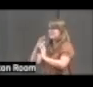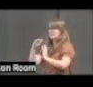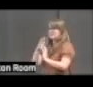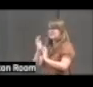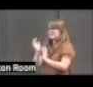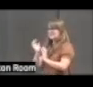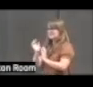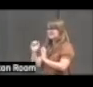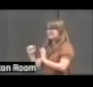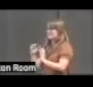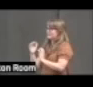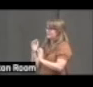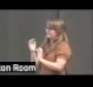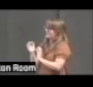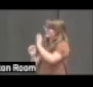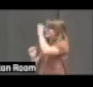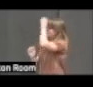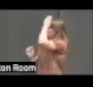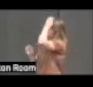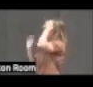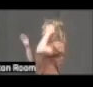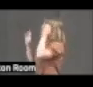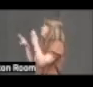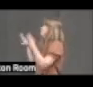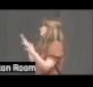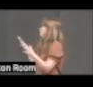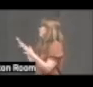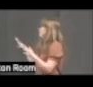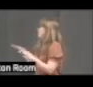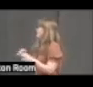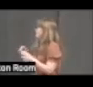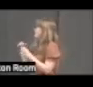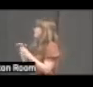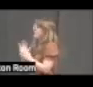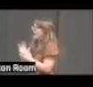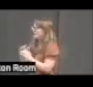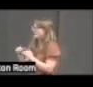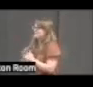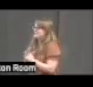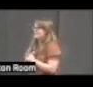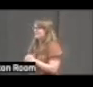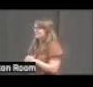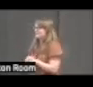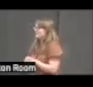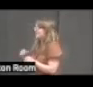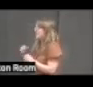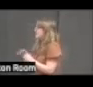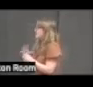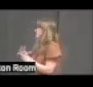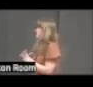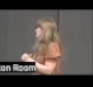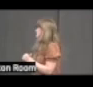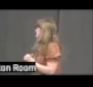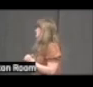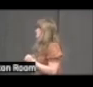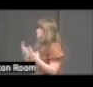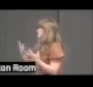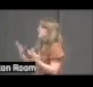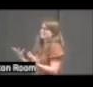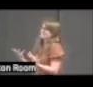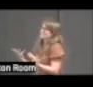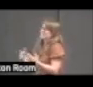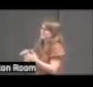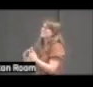get purchased, so we were trying to move him around a lot and give him logs to stand on and stuff like that, but he couldn't, he